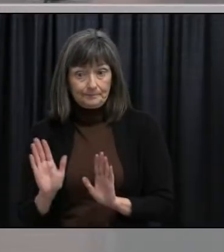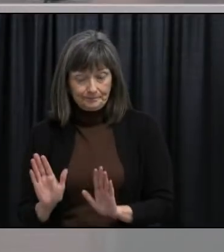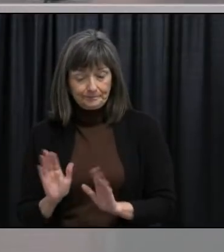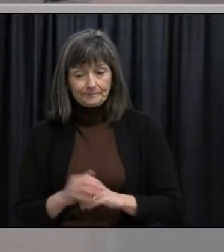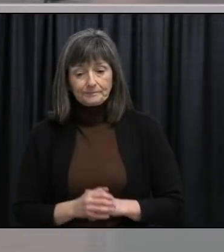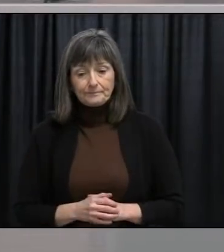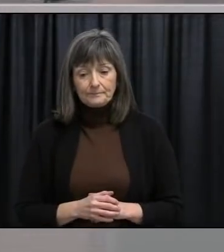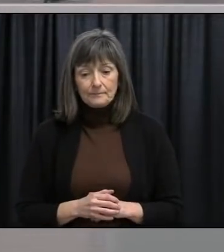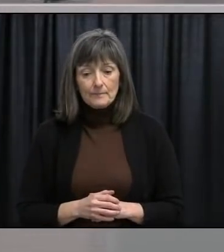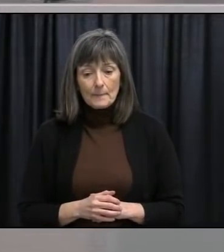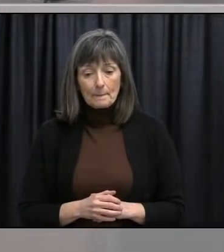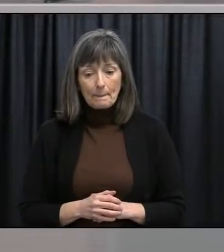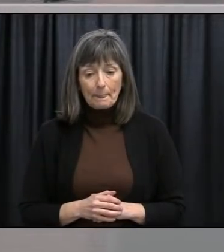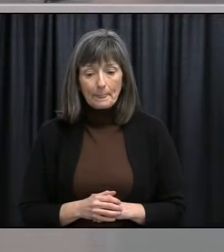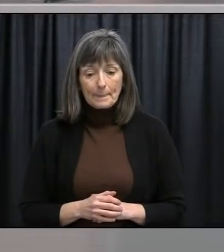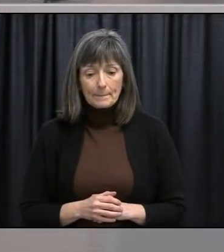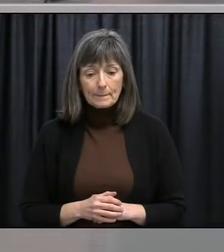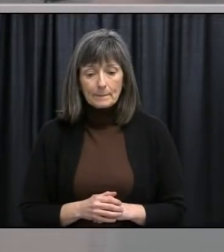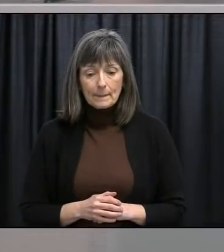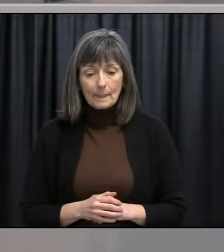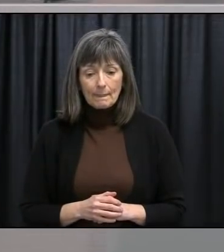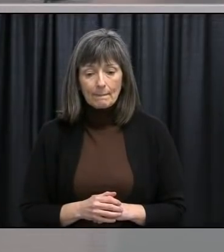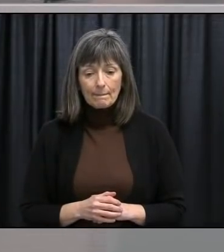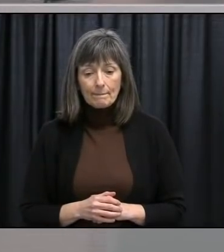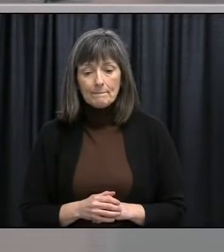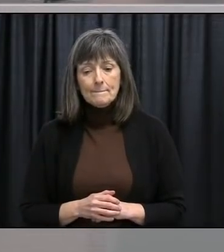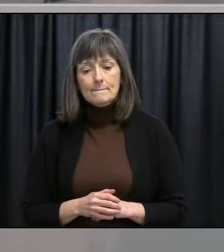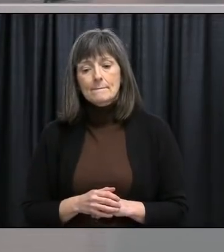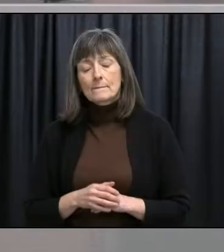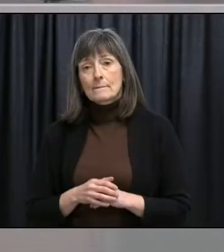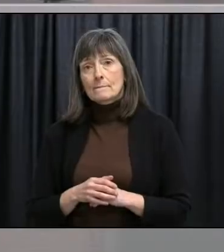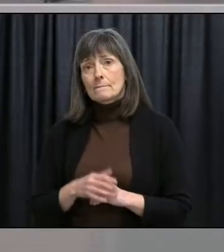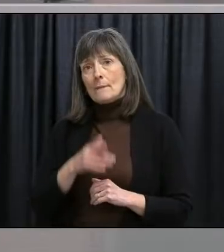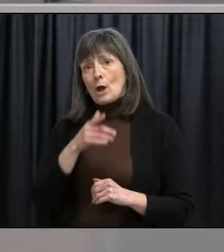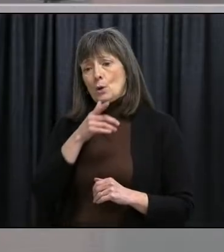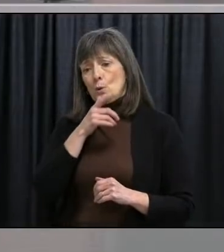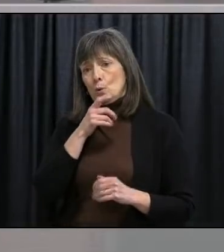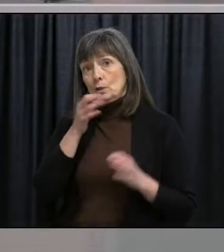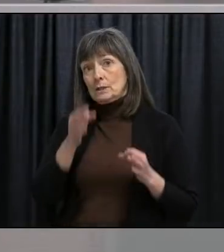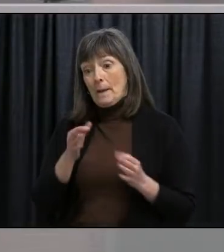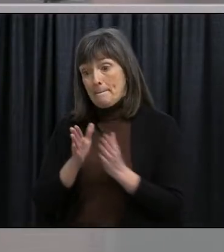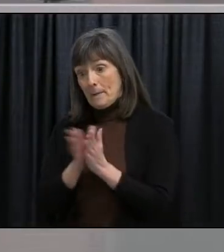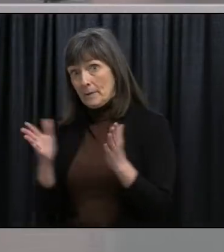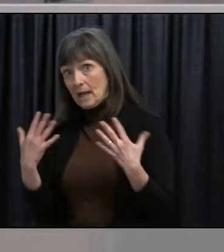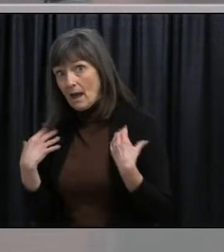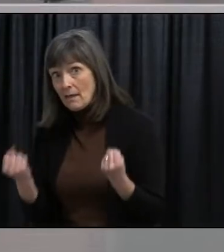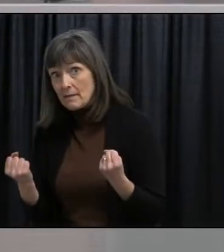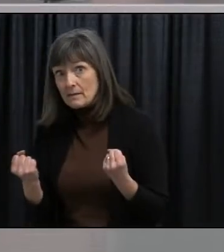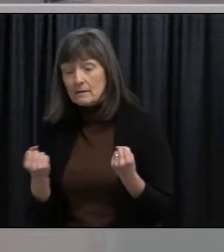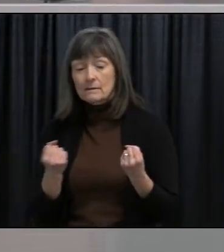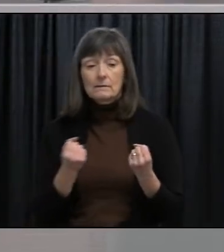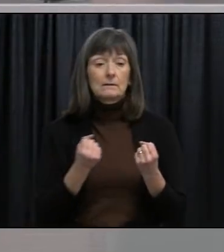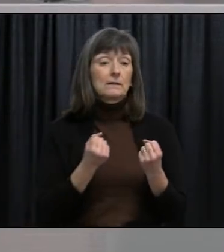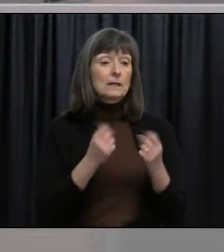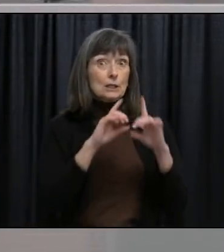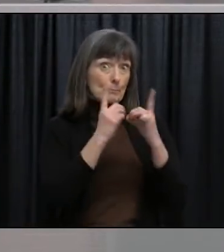that a health department or public health decision